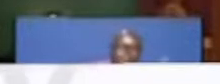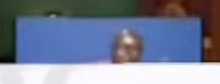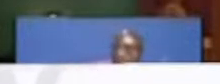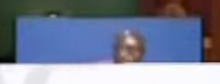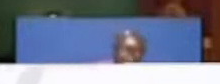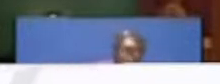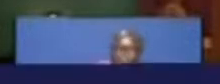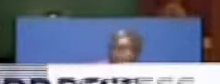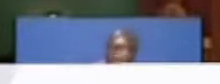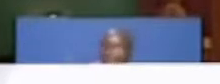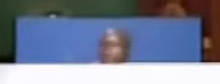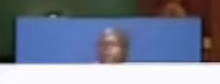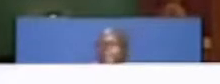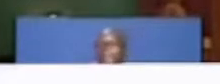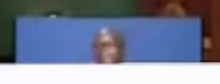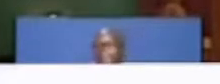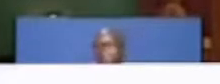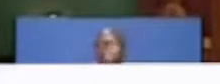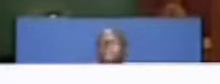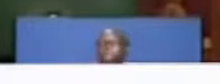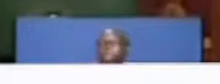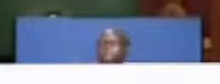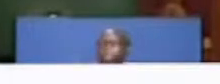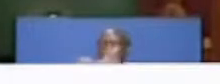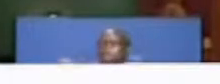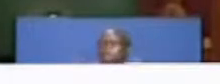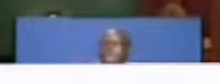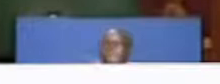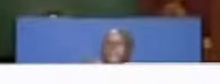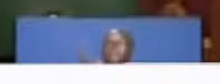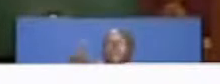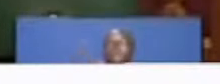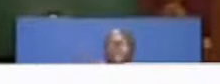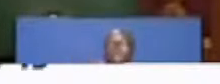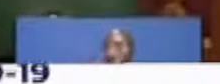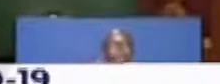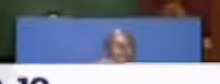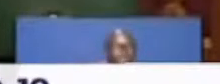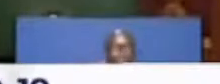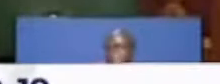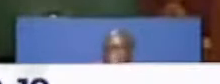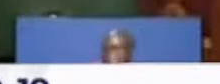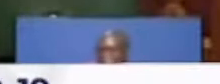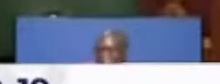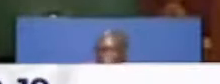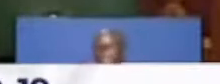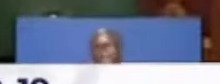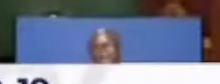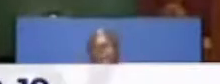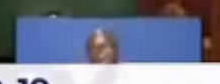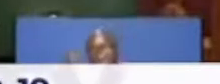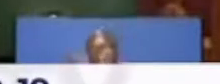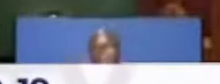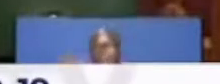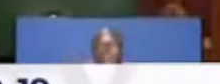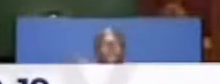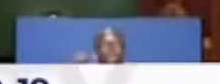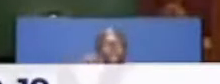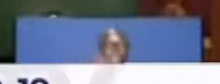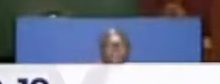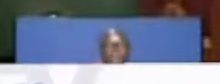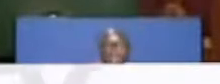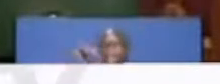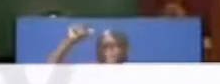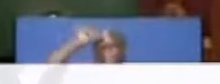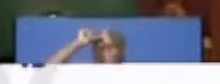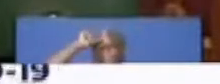allowed them to catch up with the West. And like these countries, the policy choices of my administration